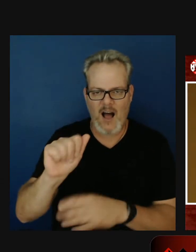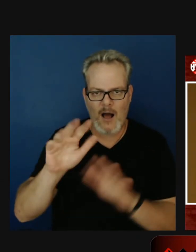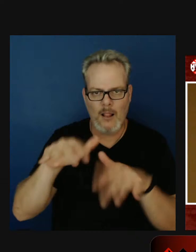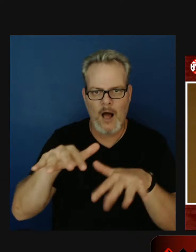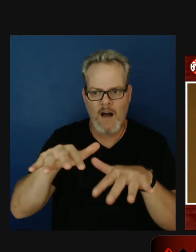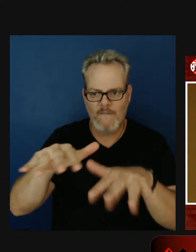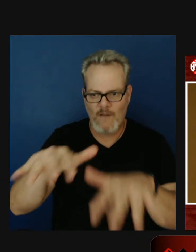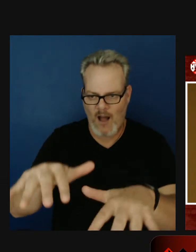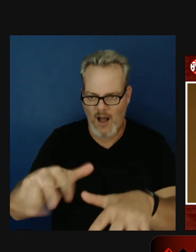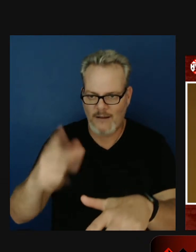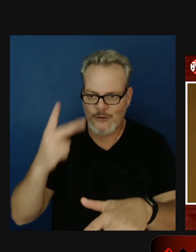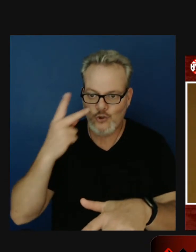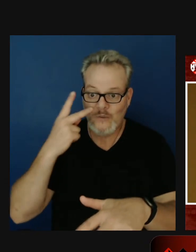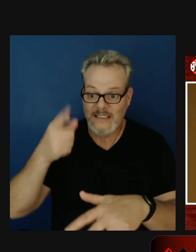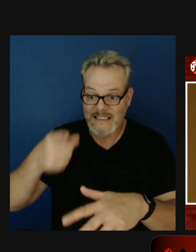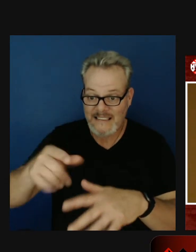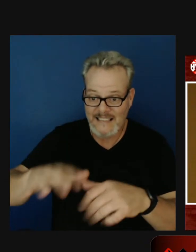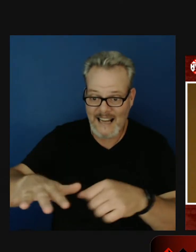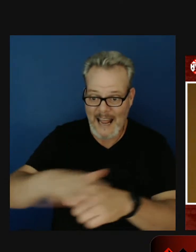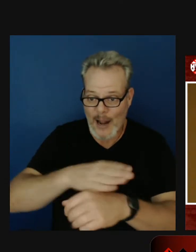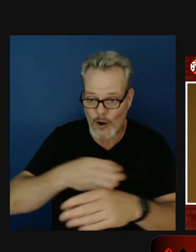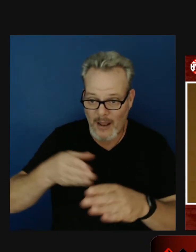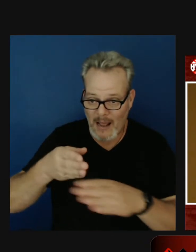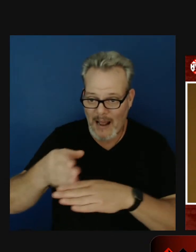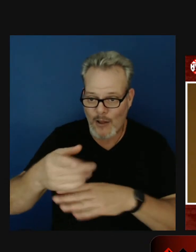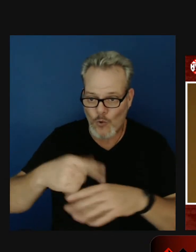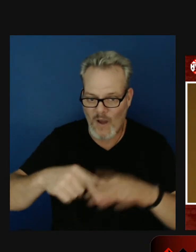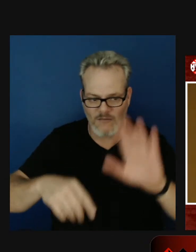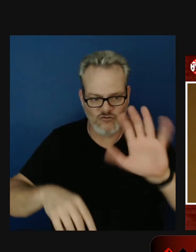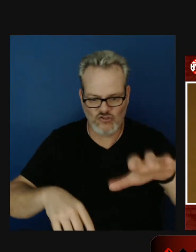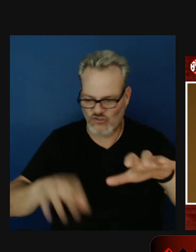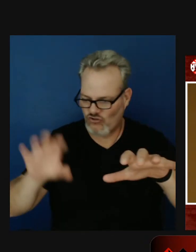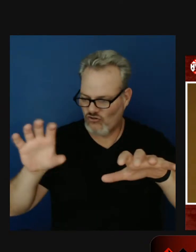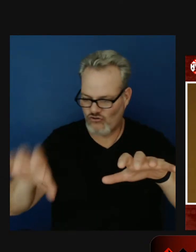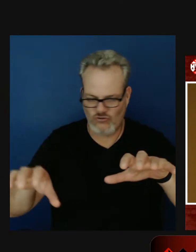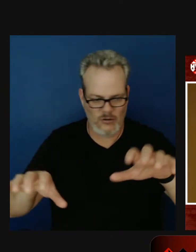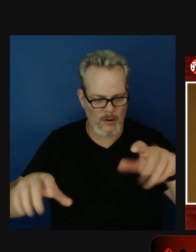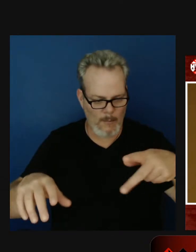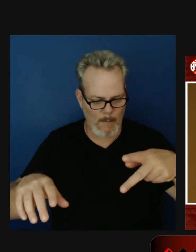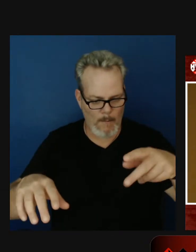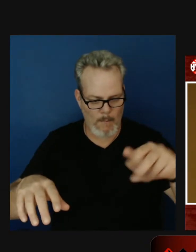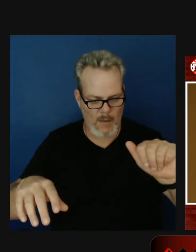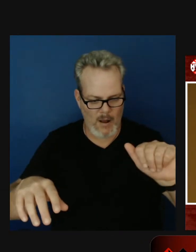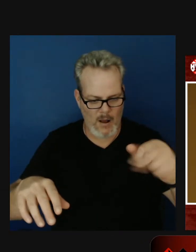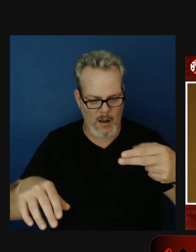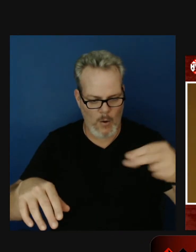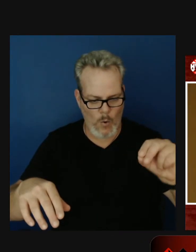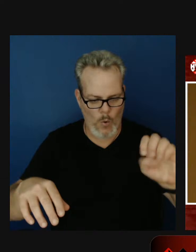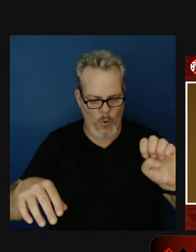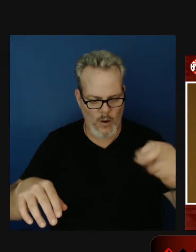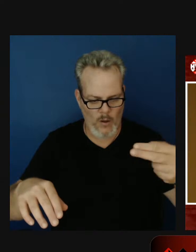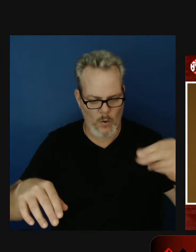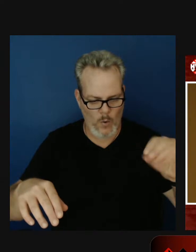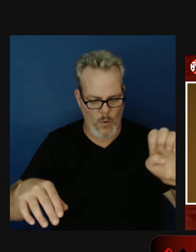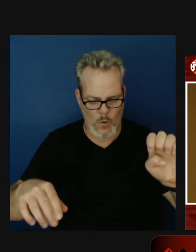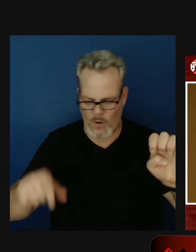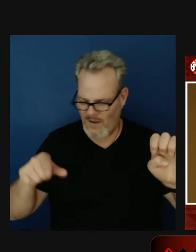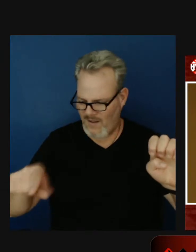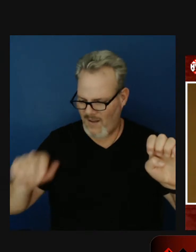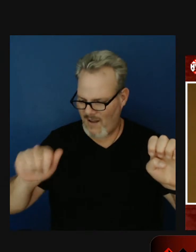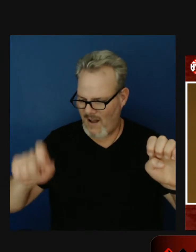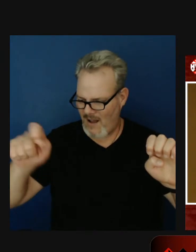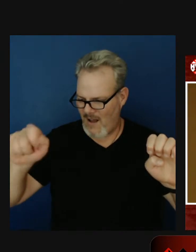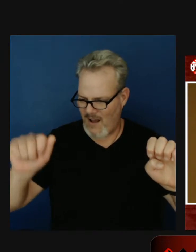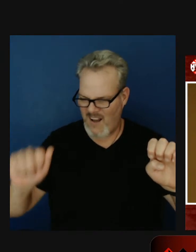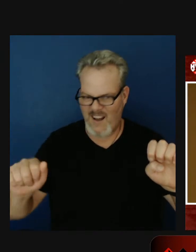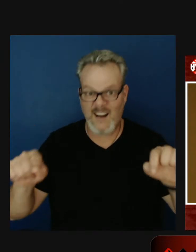main shield. You've got your here, your pahoihoi over on this side, and you can kind of see that in this aerial imagery.